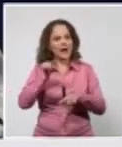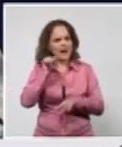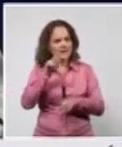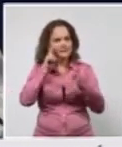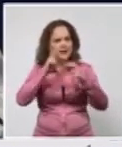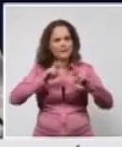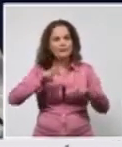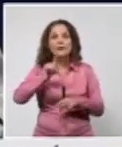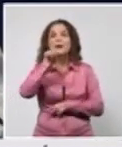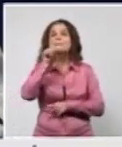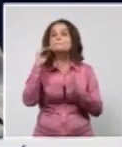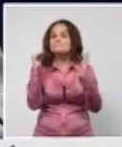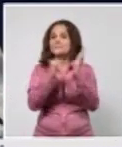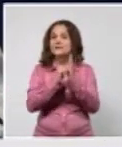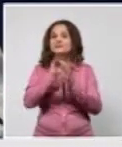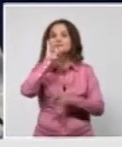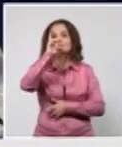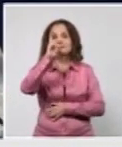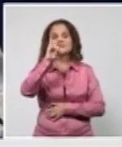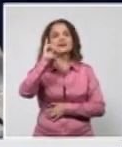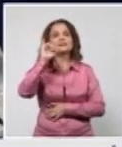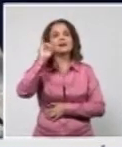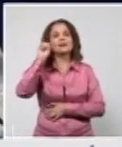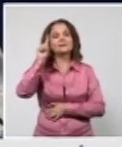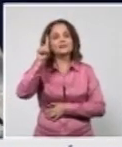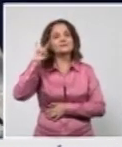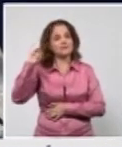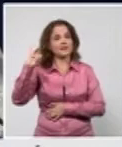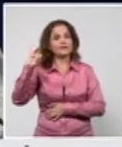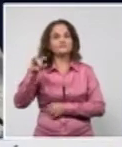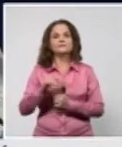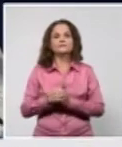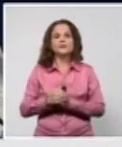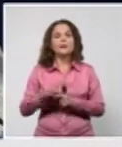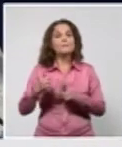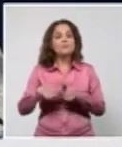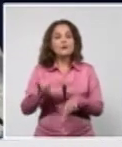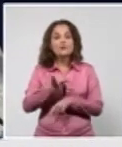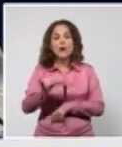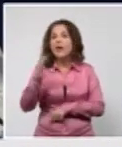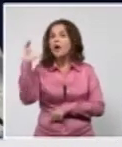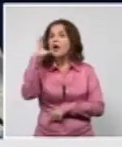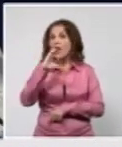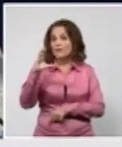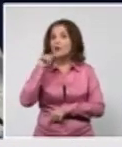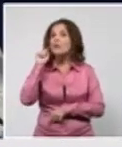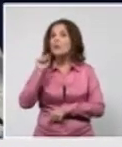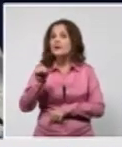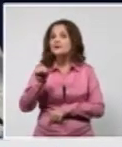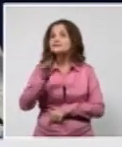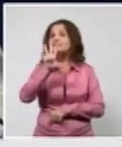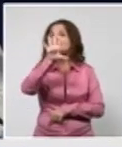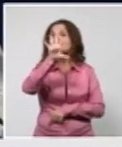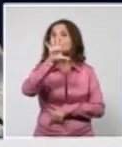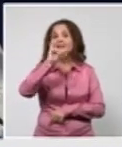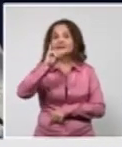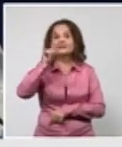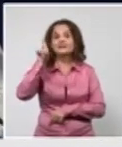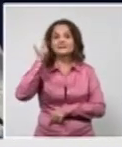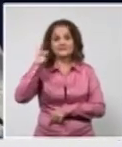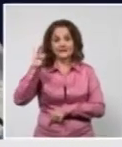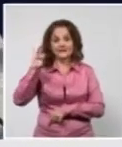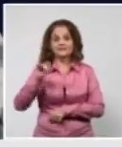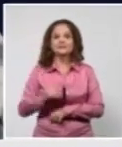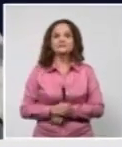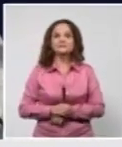351, and so forth from every Cuban territory. The 48 people diagnosed yesterday are